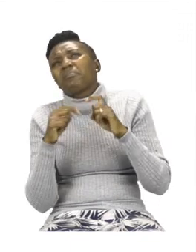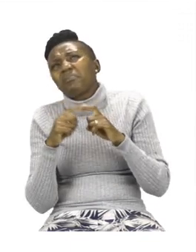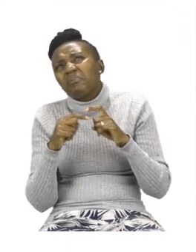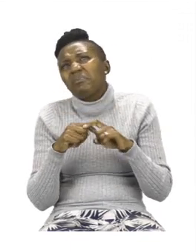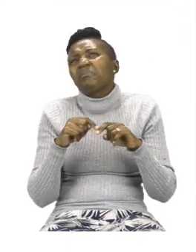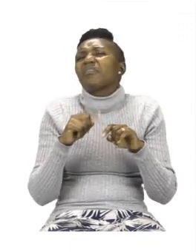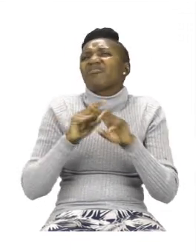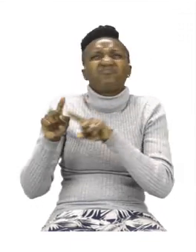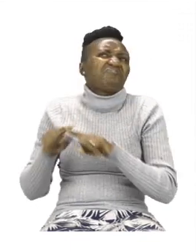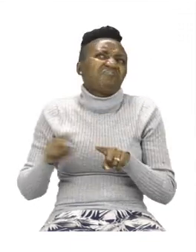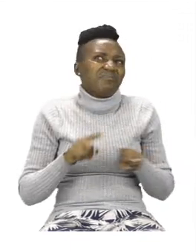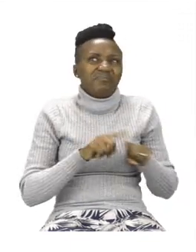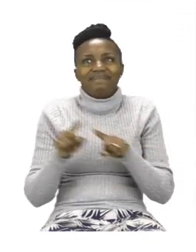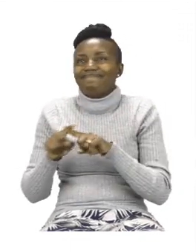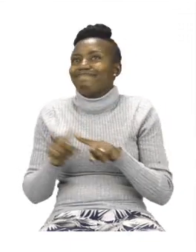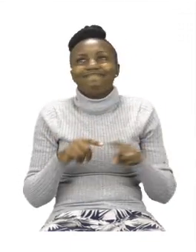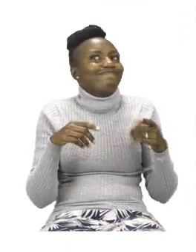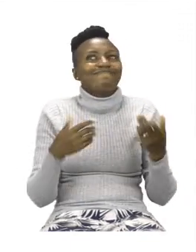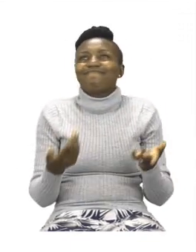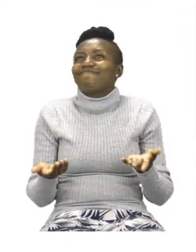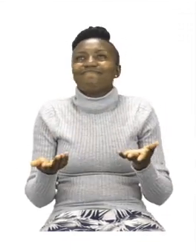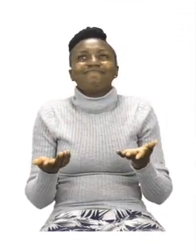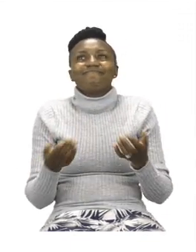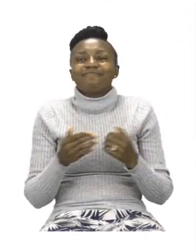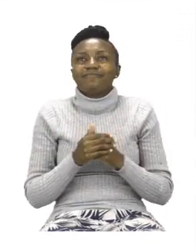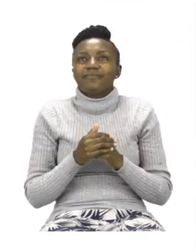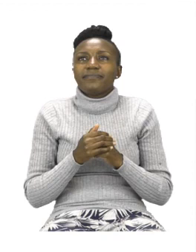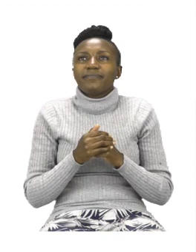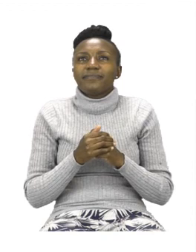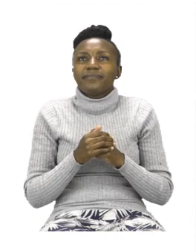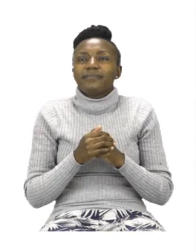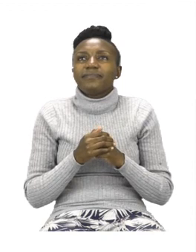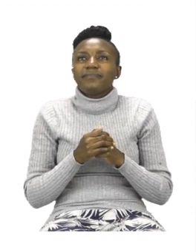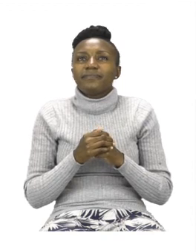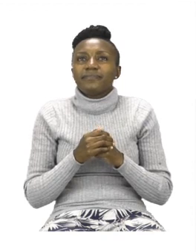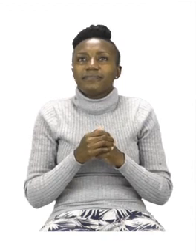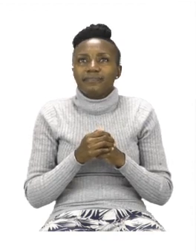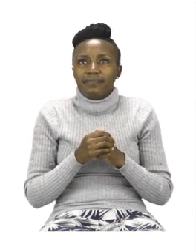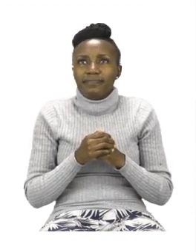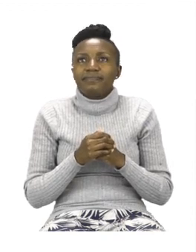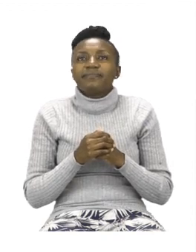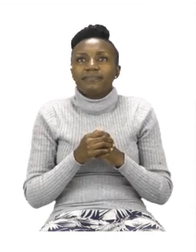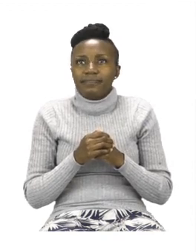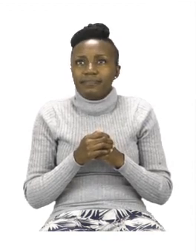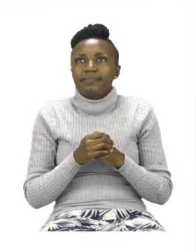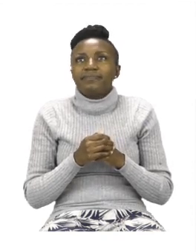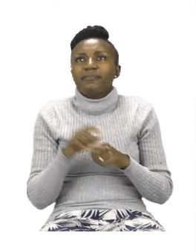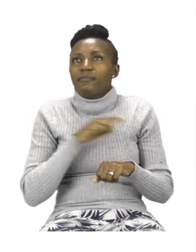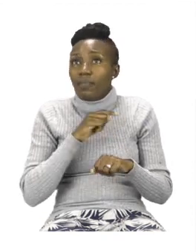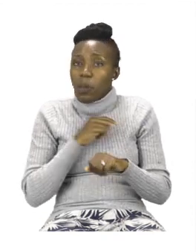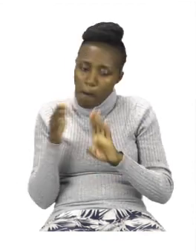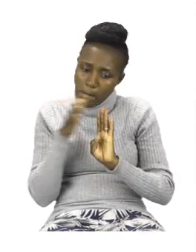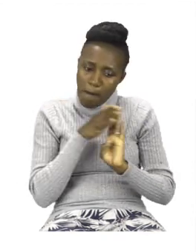be made out of material like the clothes, any sort of pencil case, so long it's there to keep